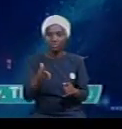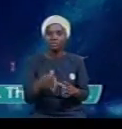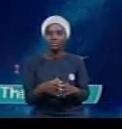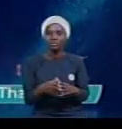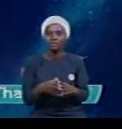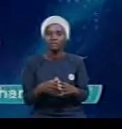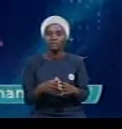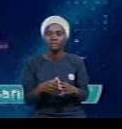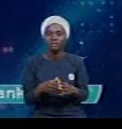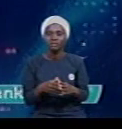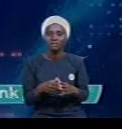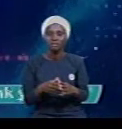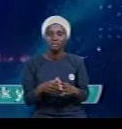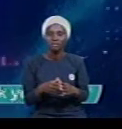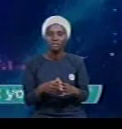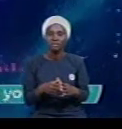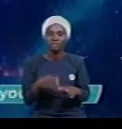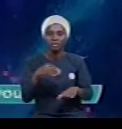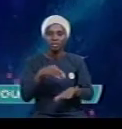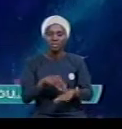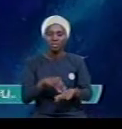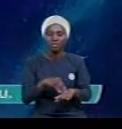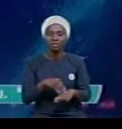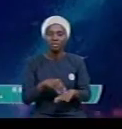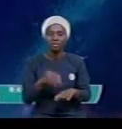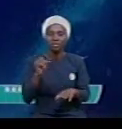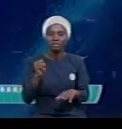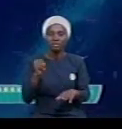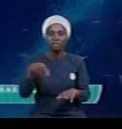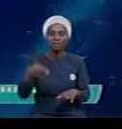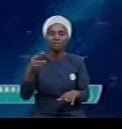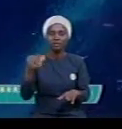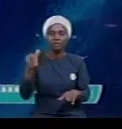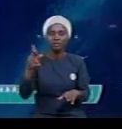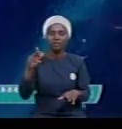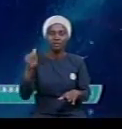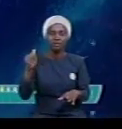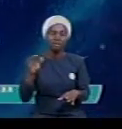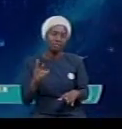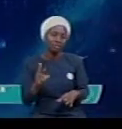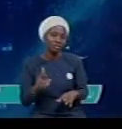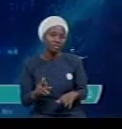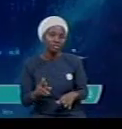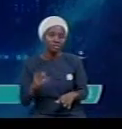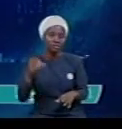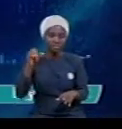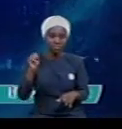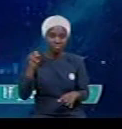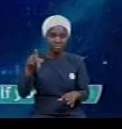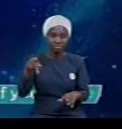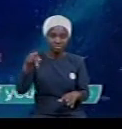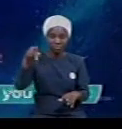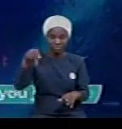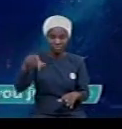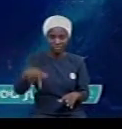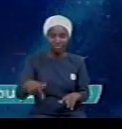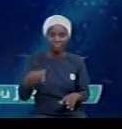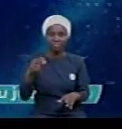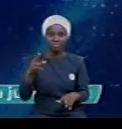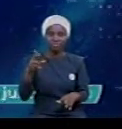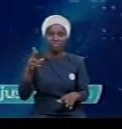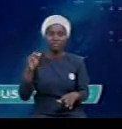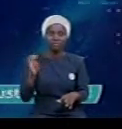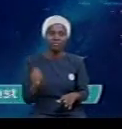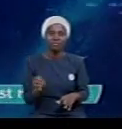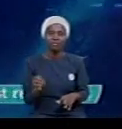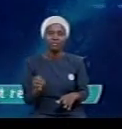at Tinubu Square Lagos Island Viewing Center. He came out on Saturday to testify how he was miraculously healed from